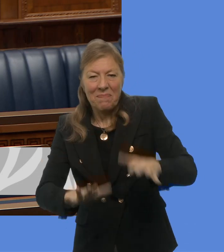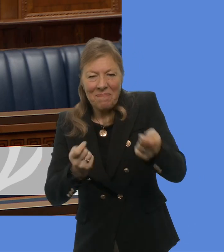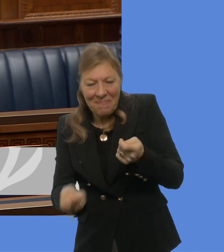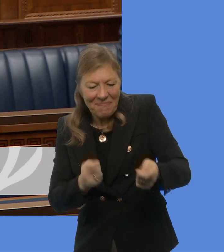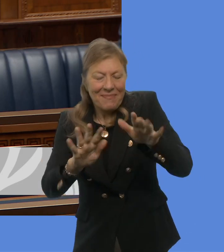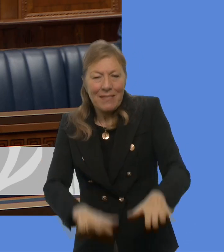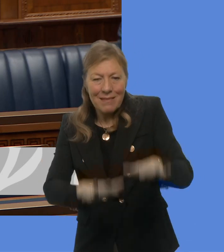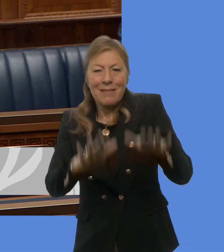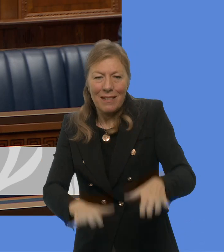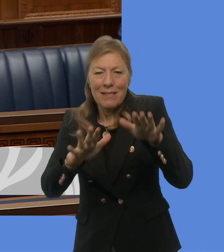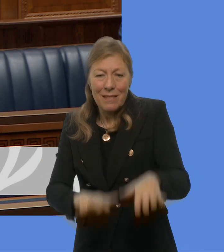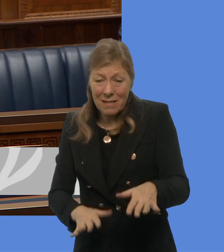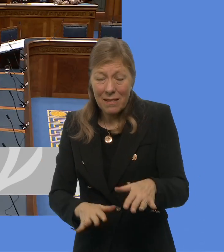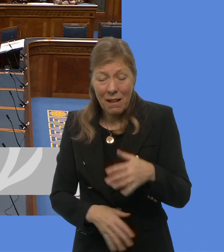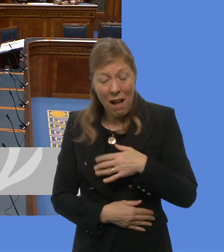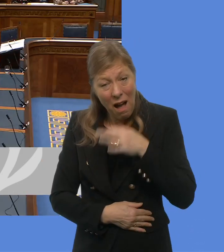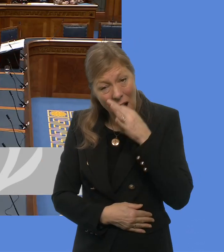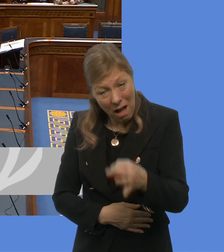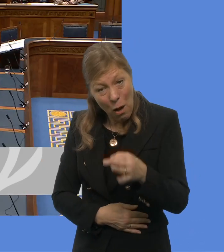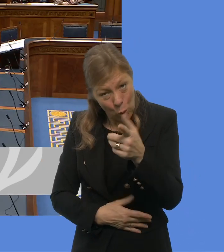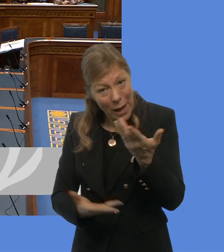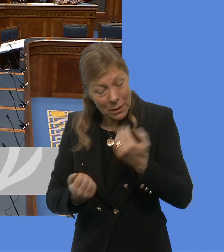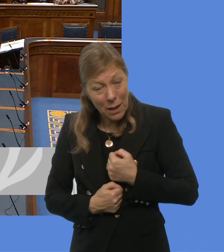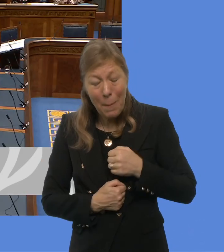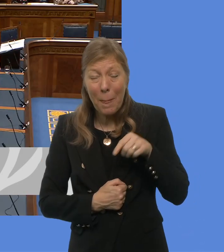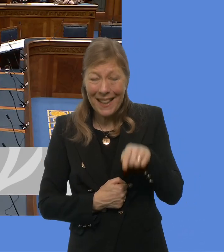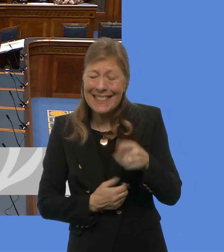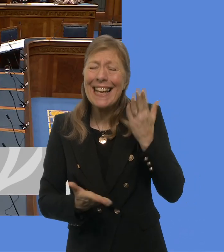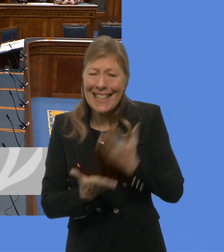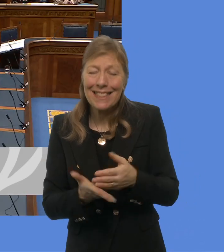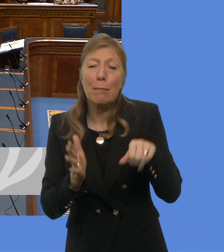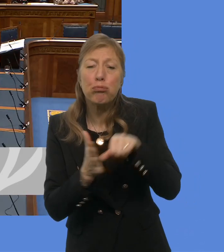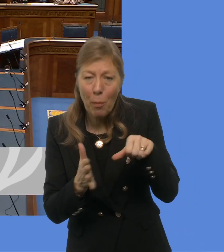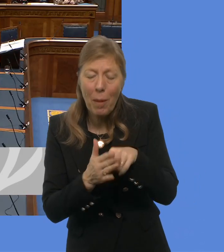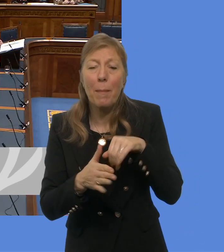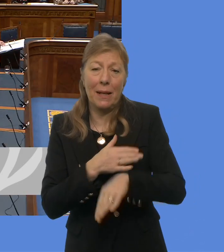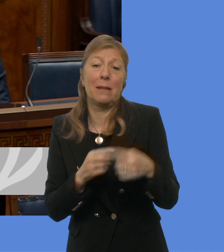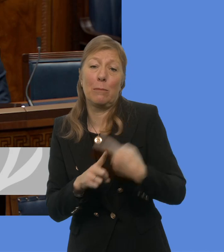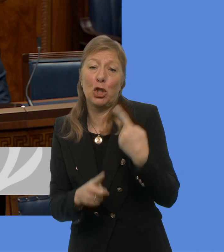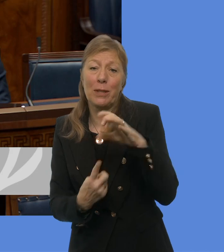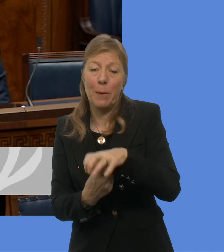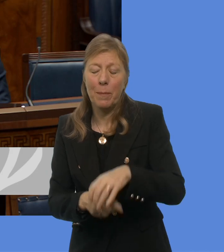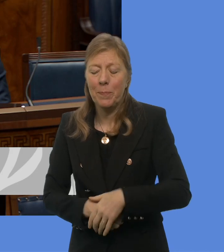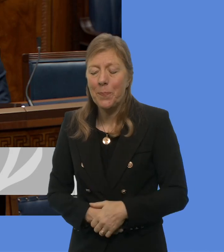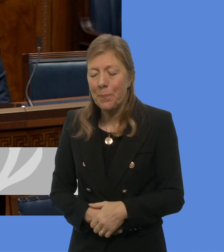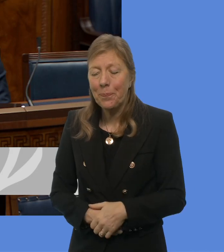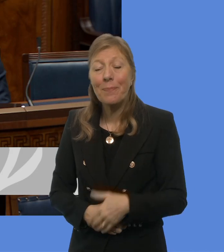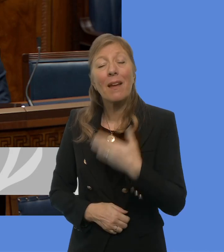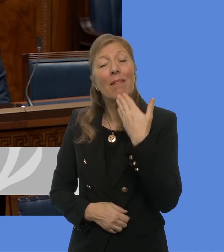is an issue and needs to be dealt with? Sir. Well, I thank the member for his follow-up question.